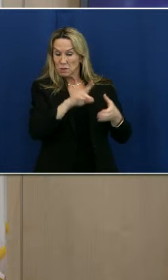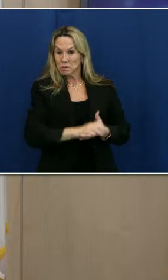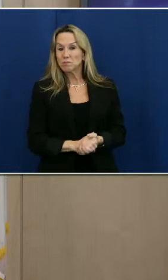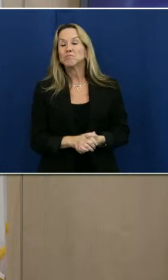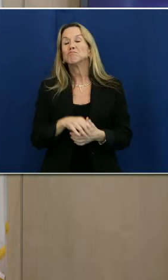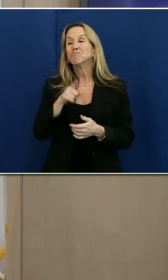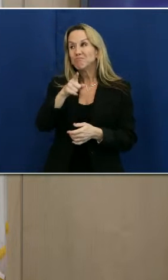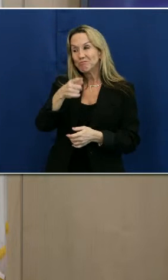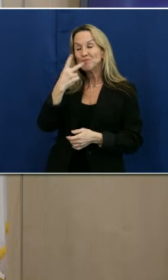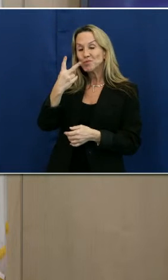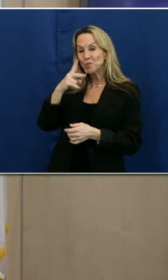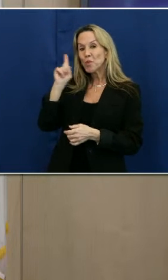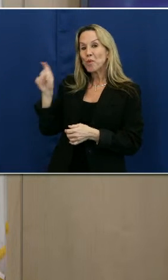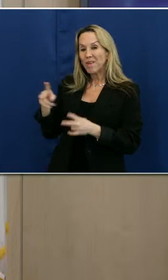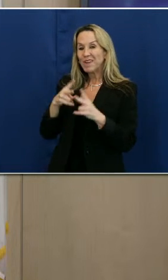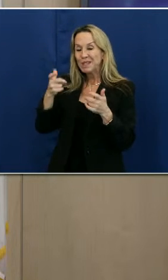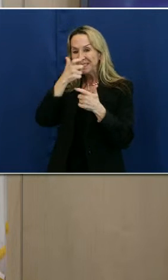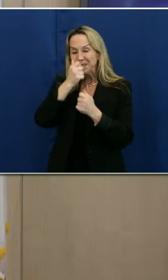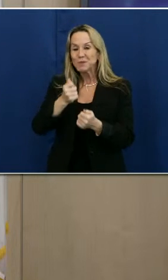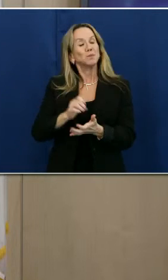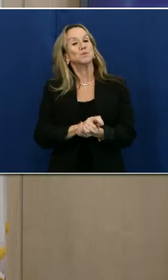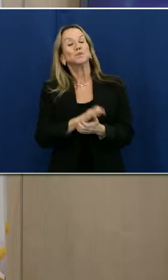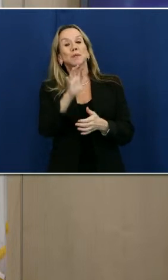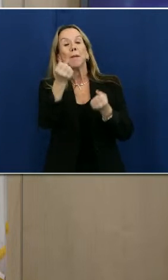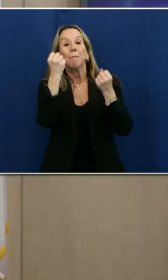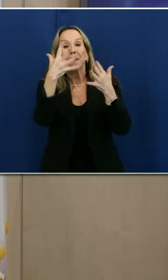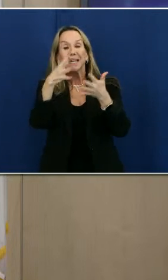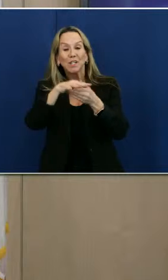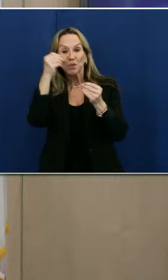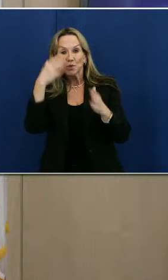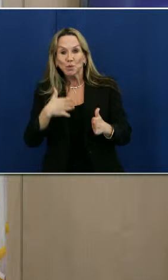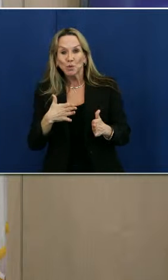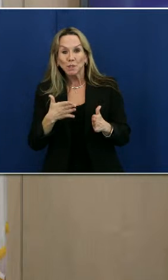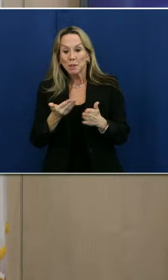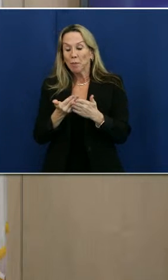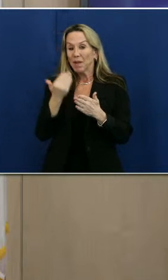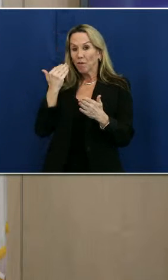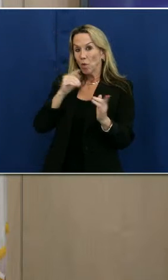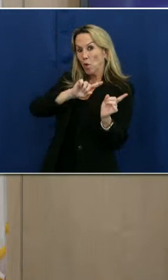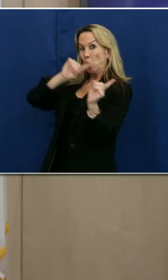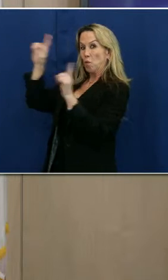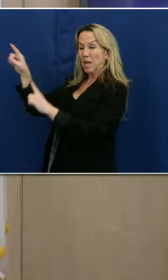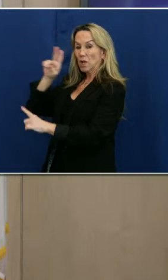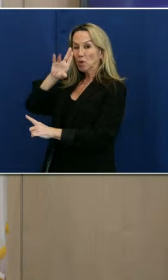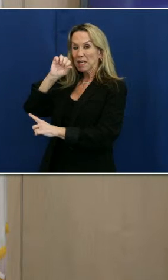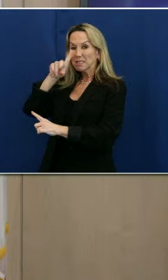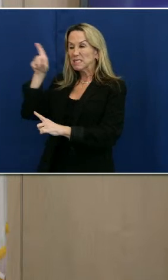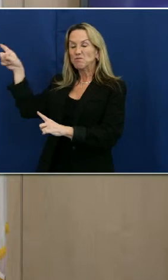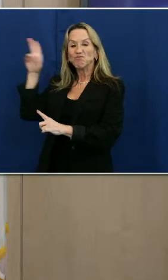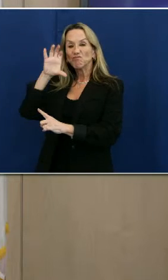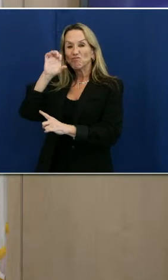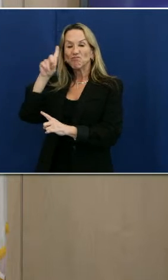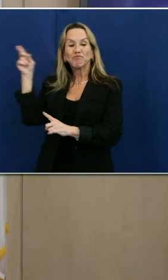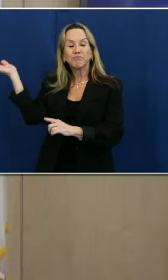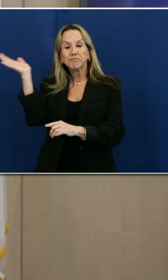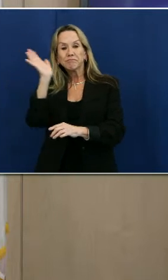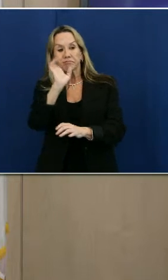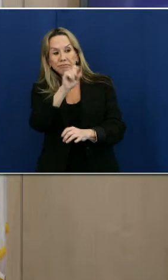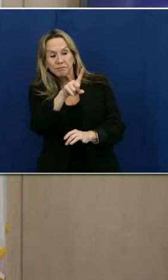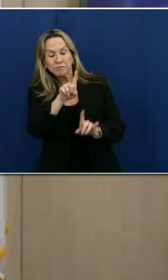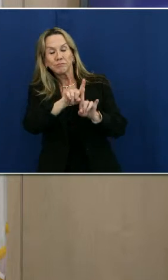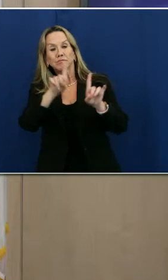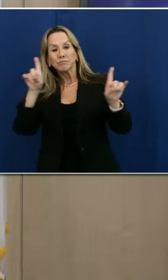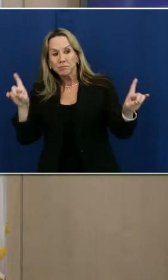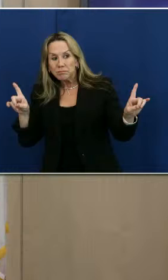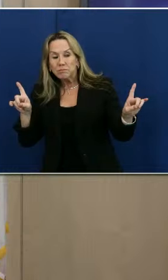interesting questions. Again, many of the students before they came to UCSD were asked to socially distance